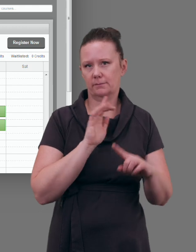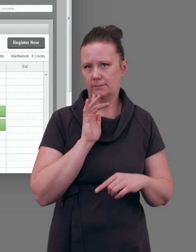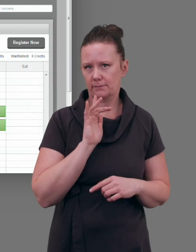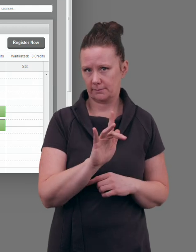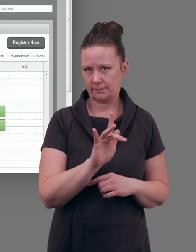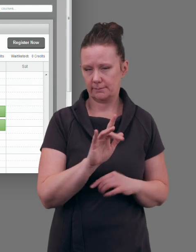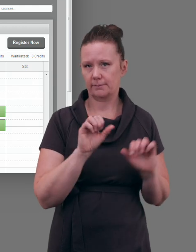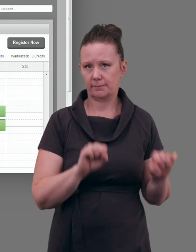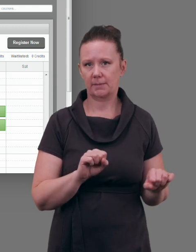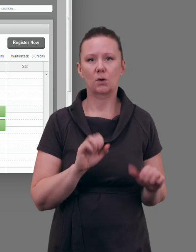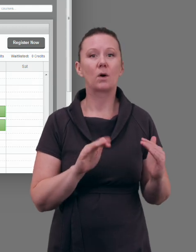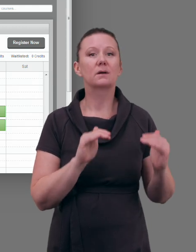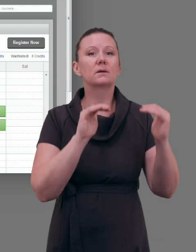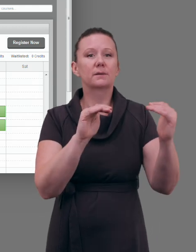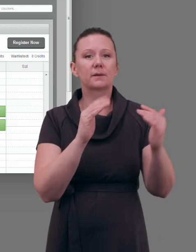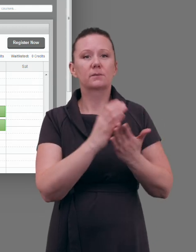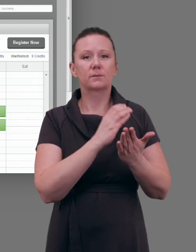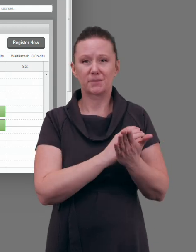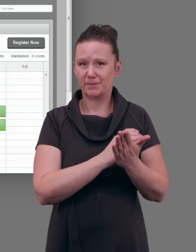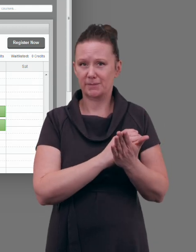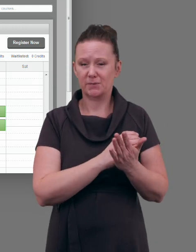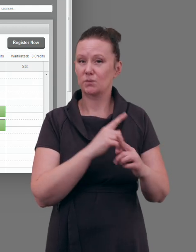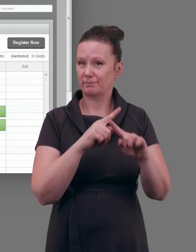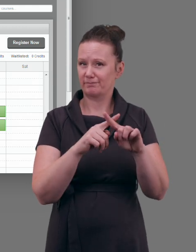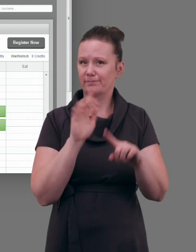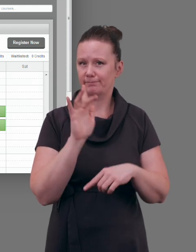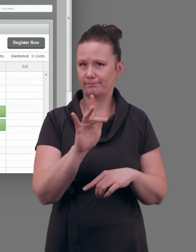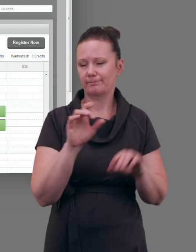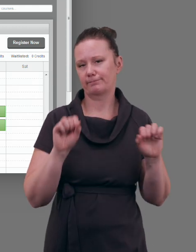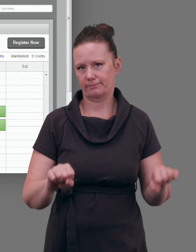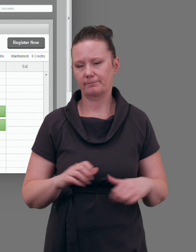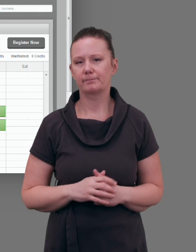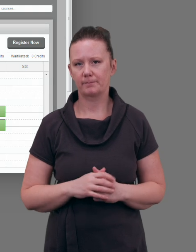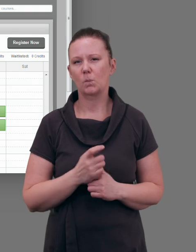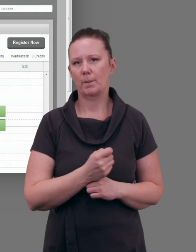information, or remove the course from your plan by clicking the X beside the course name.